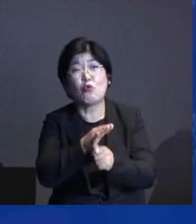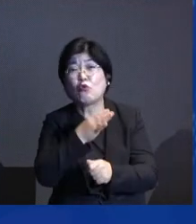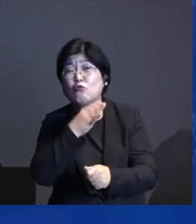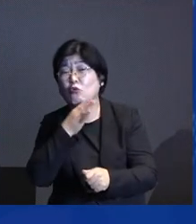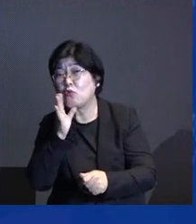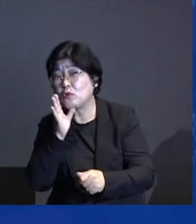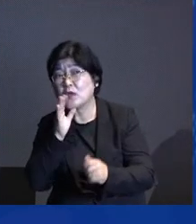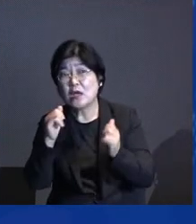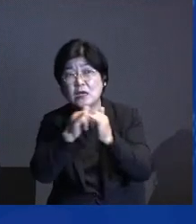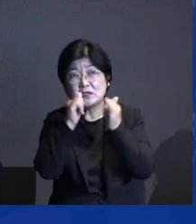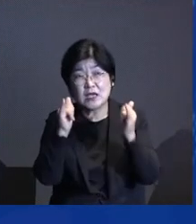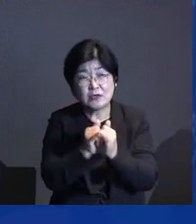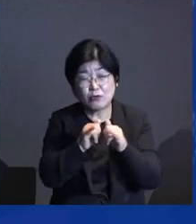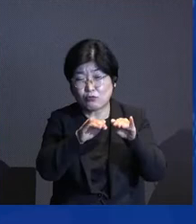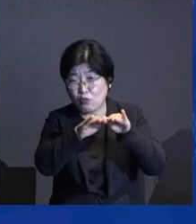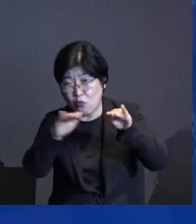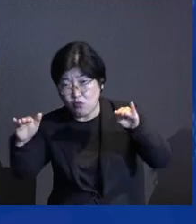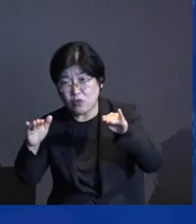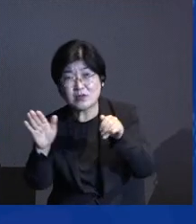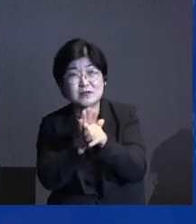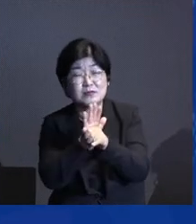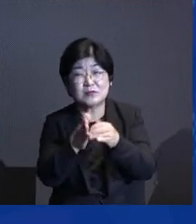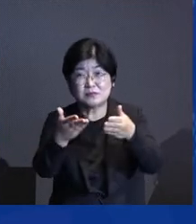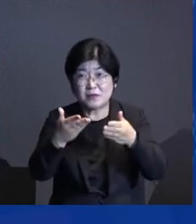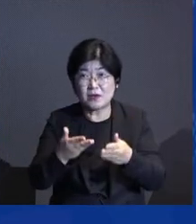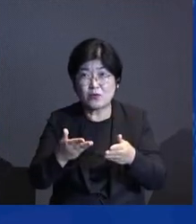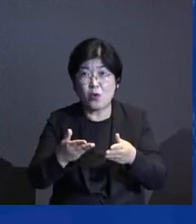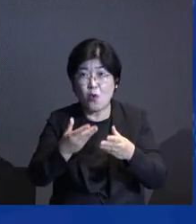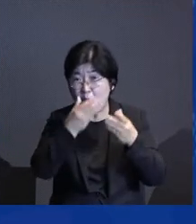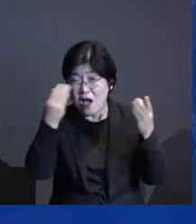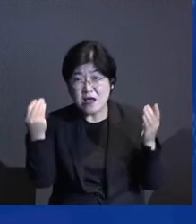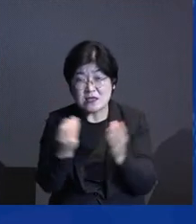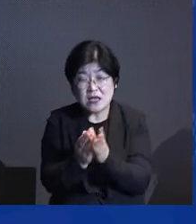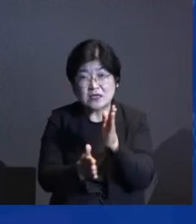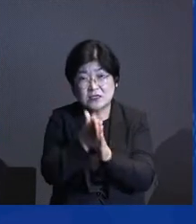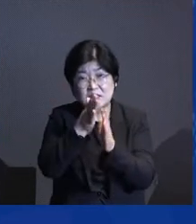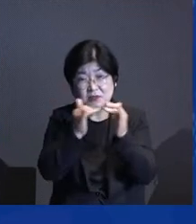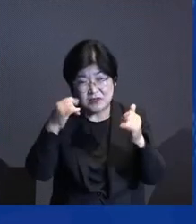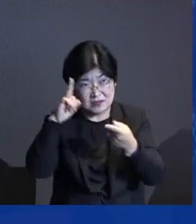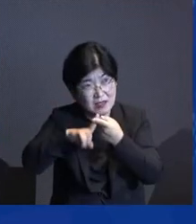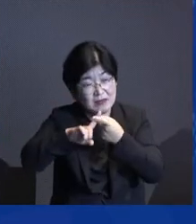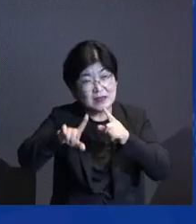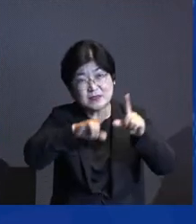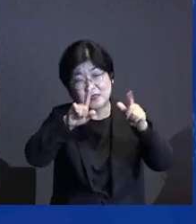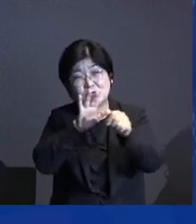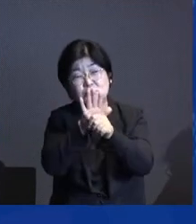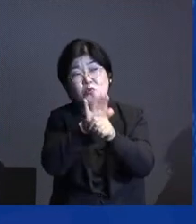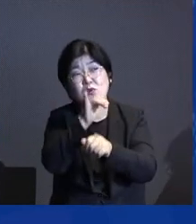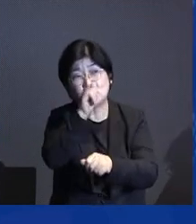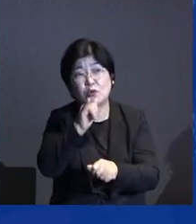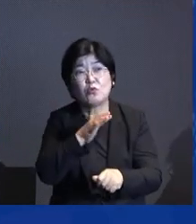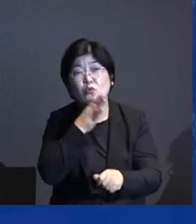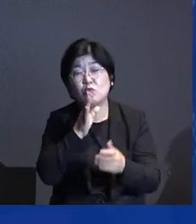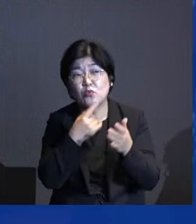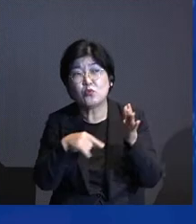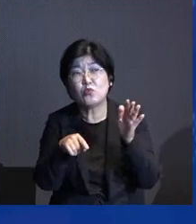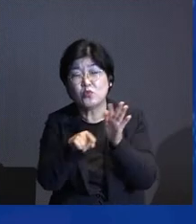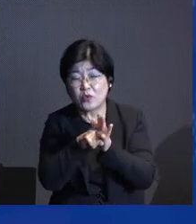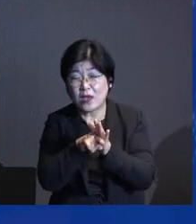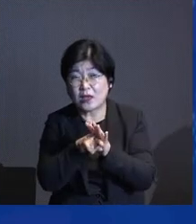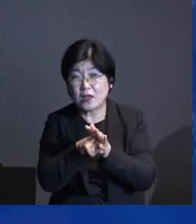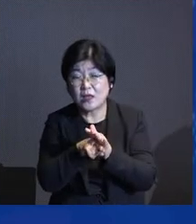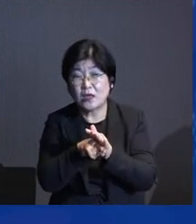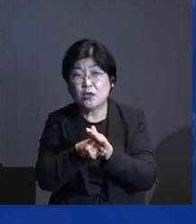Being an association of and for older people, we consult them, we work with them, and set opportunities for older people to participate directly